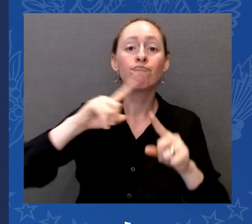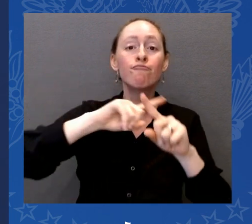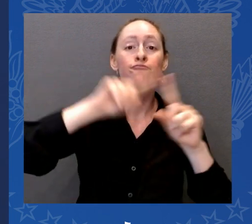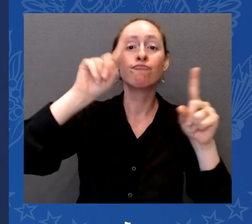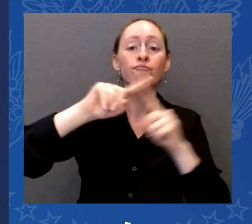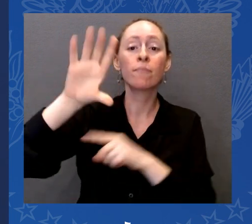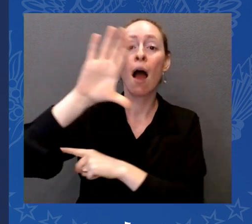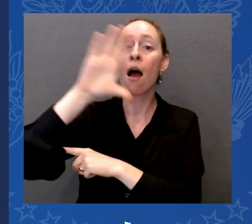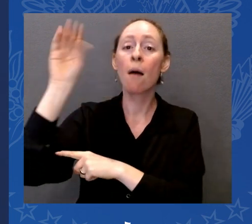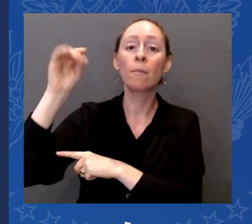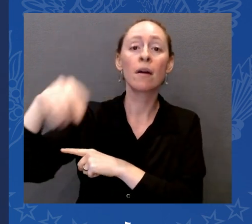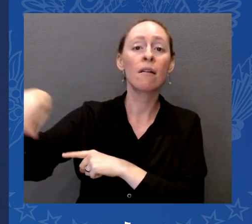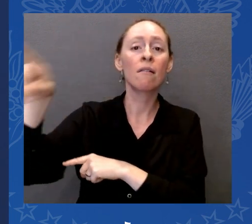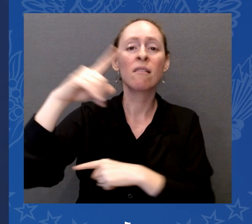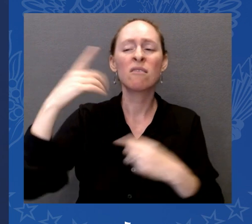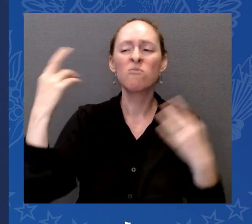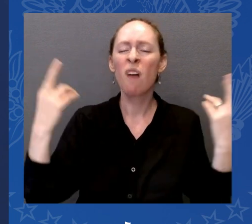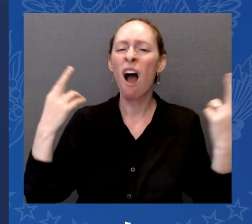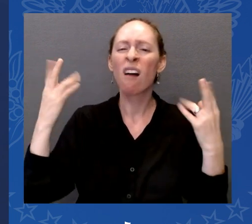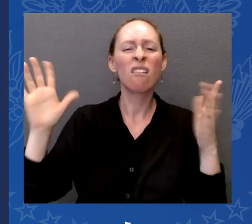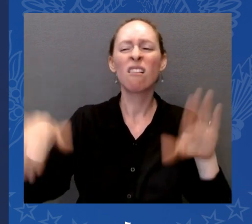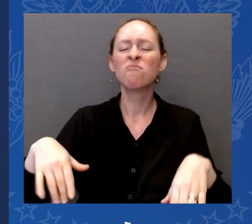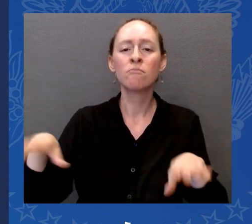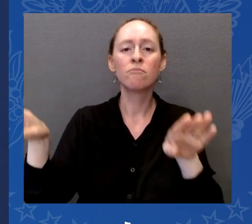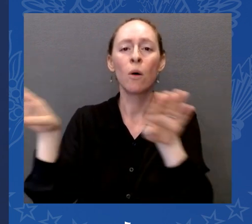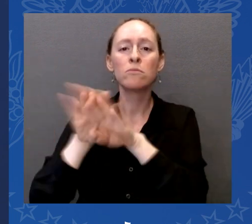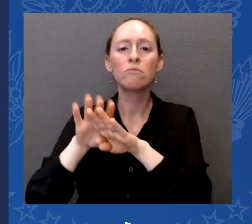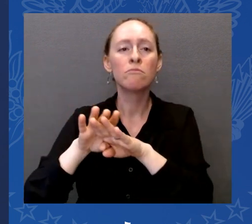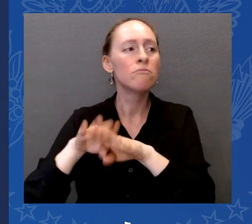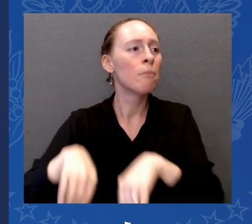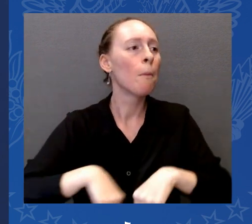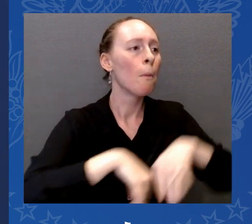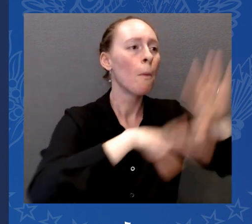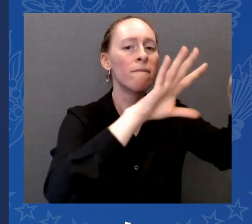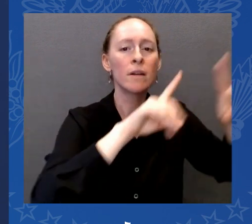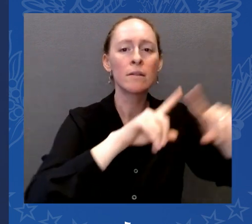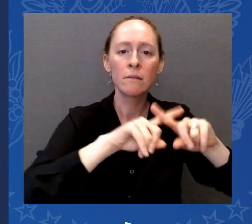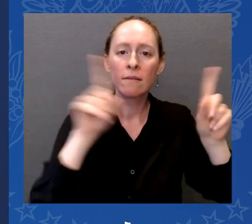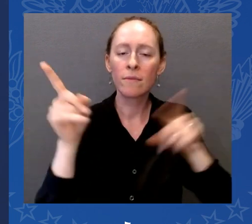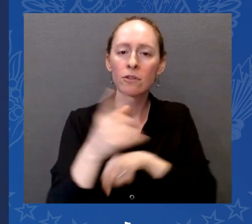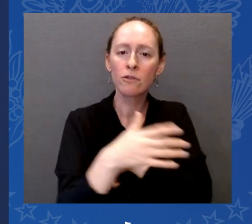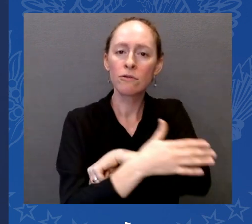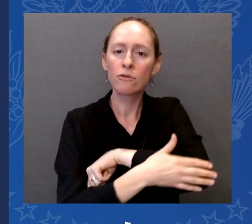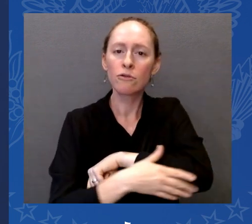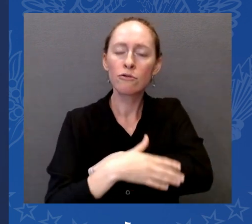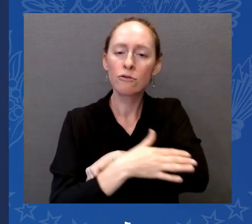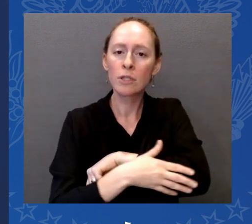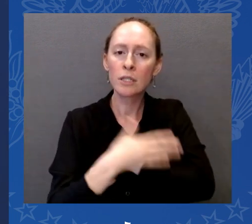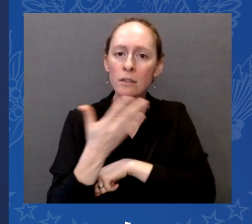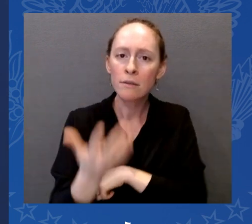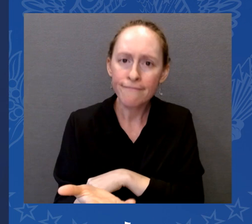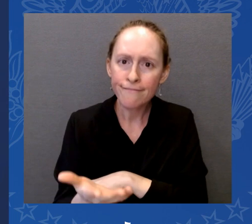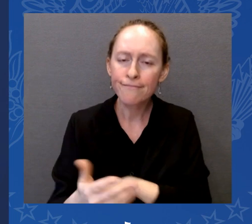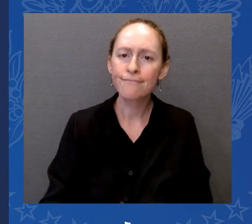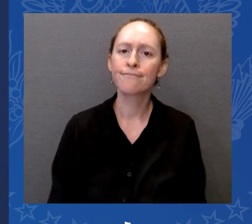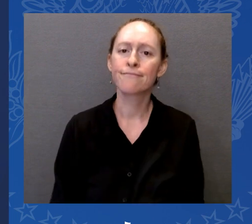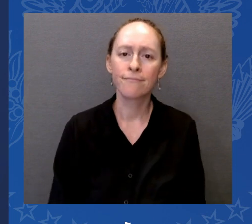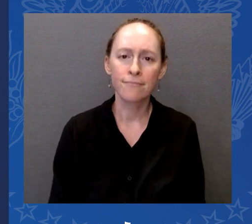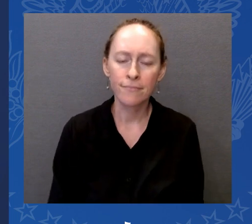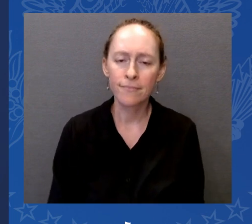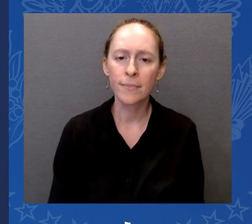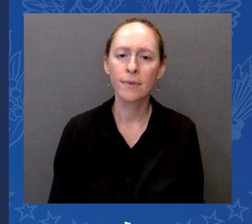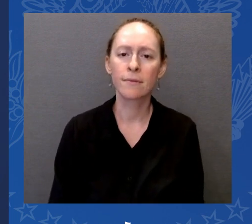industrial Midwest, as well as from the Northeast and manufacturing towns like here in central New York and upstate New